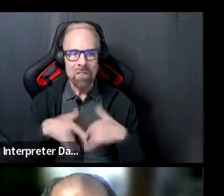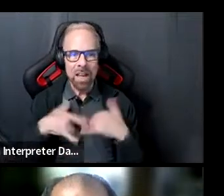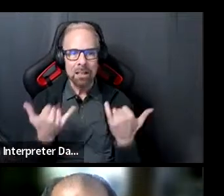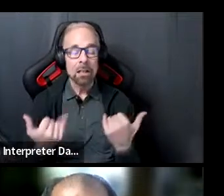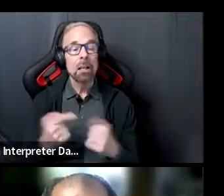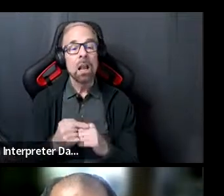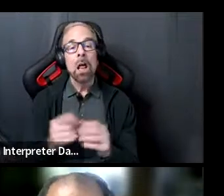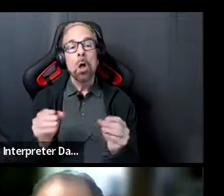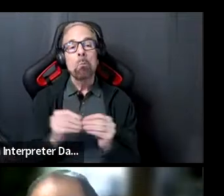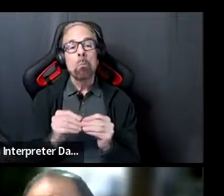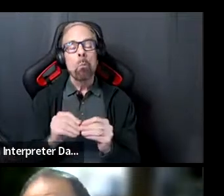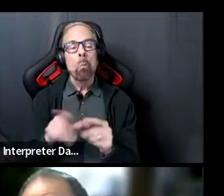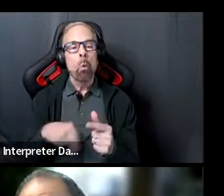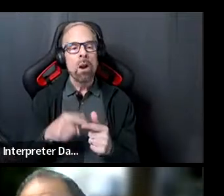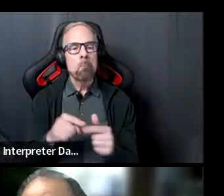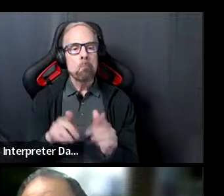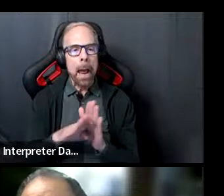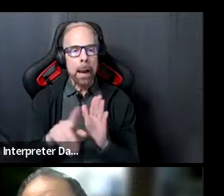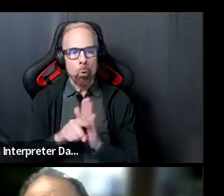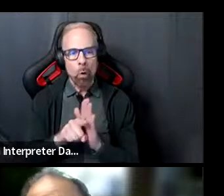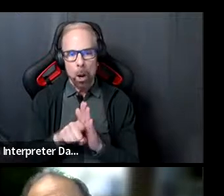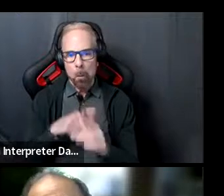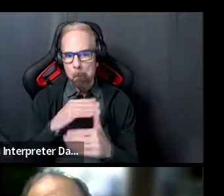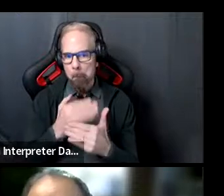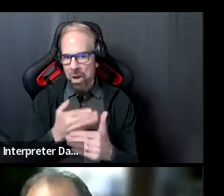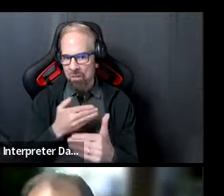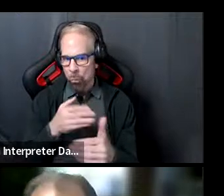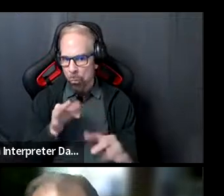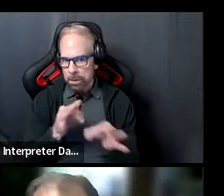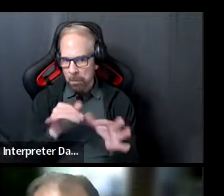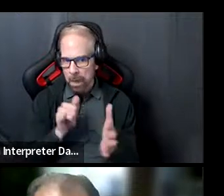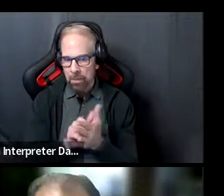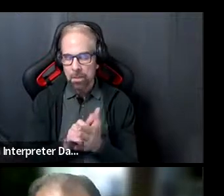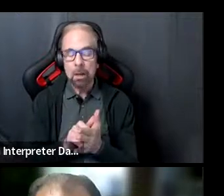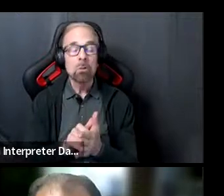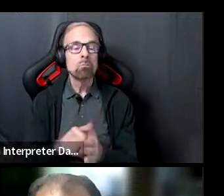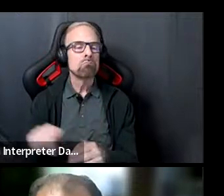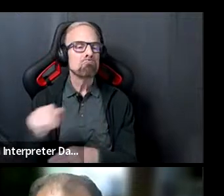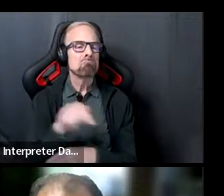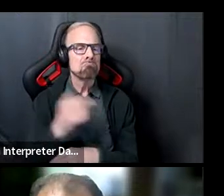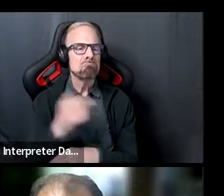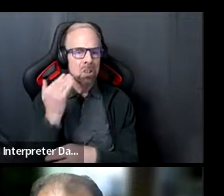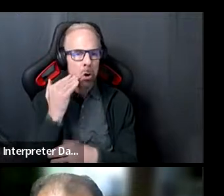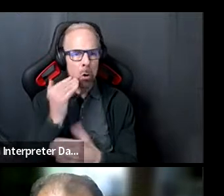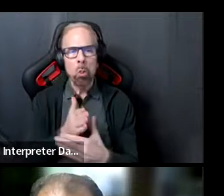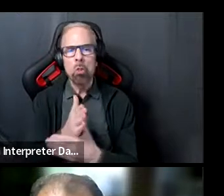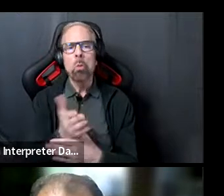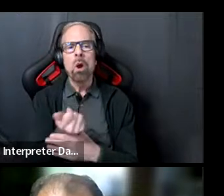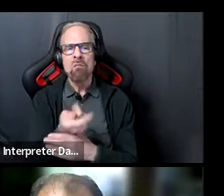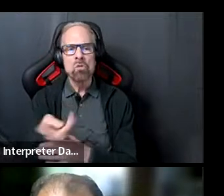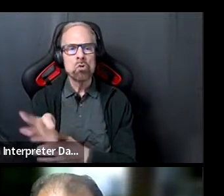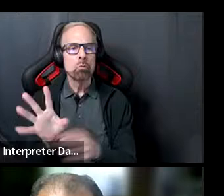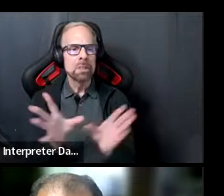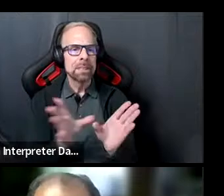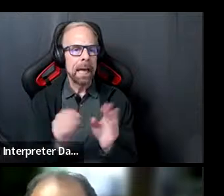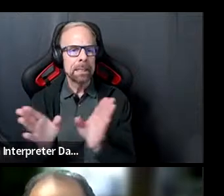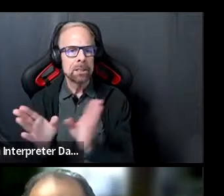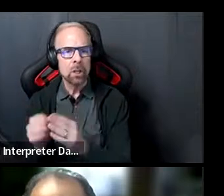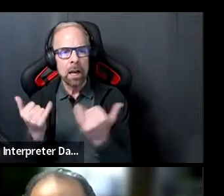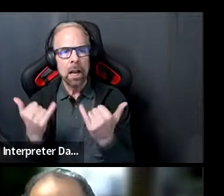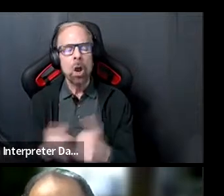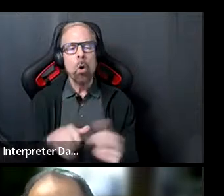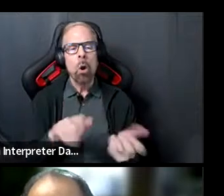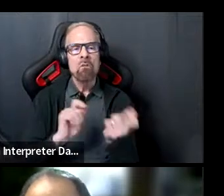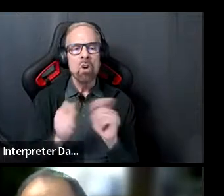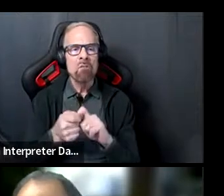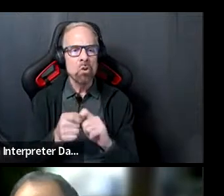bit of framing before we go through this. As we know, we've gone through a couple of sessions now of review refine with all of